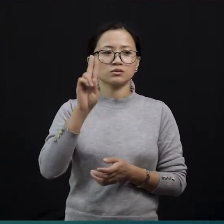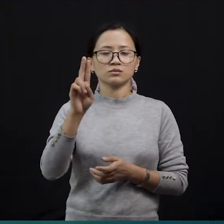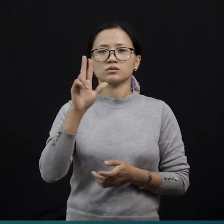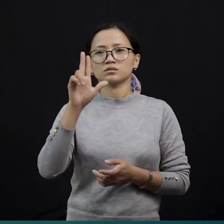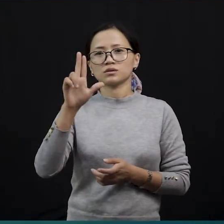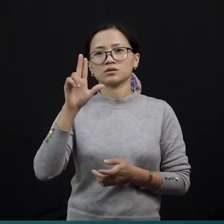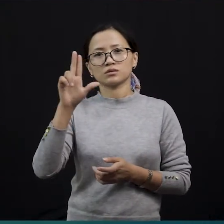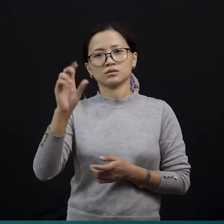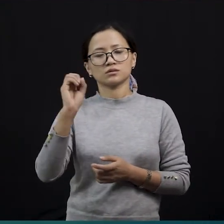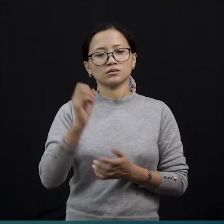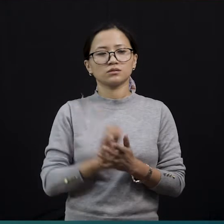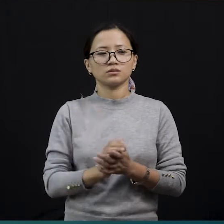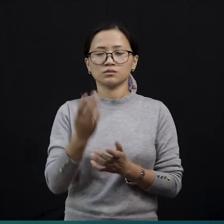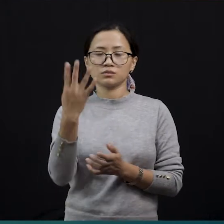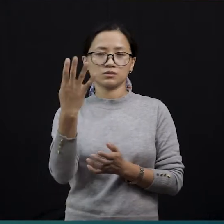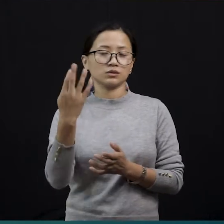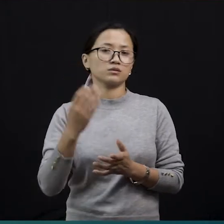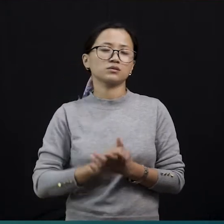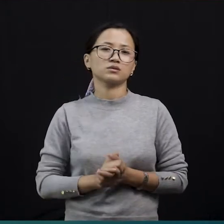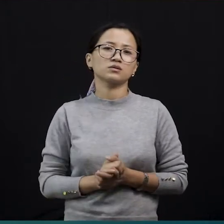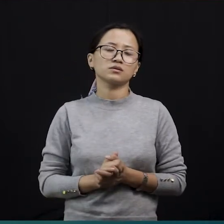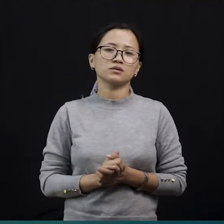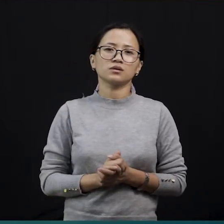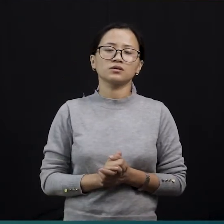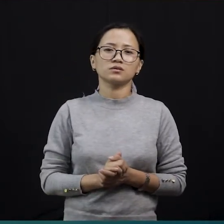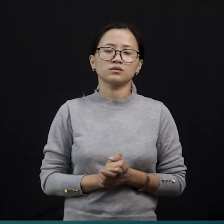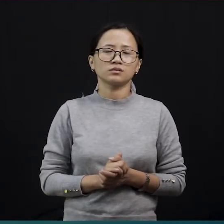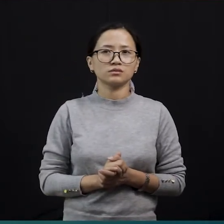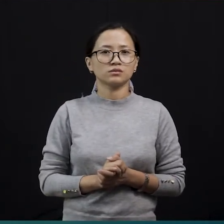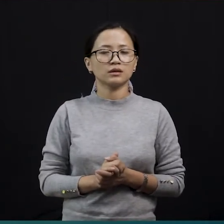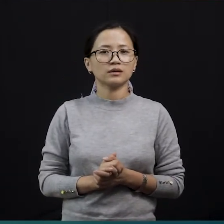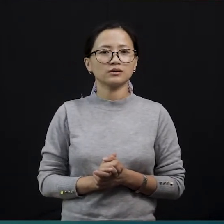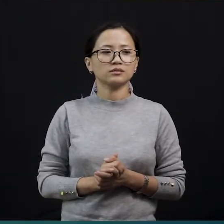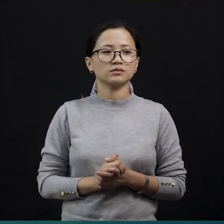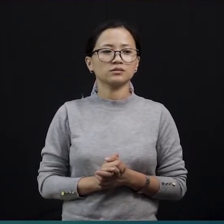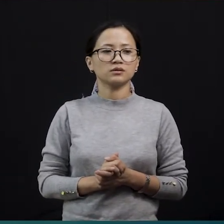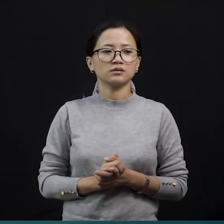this amount. How much you'll get?